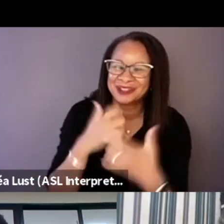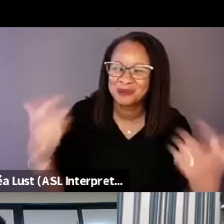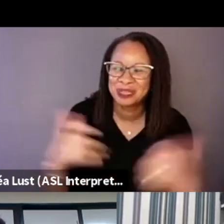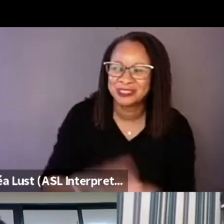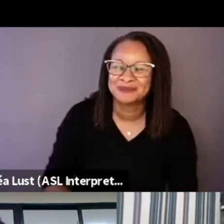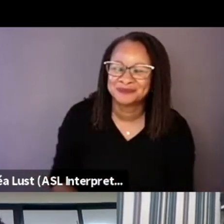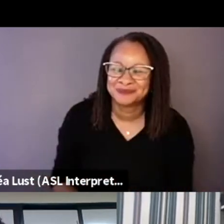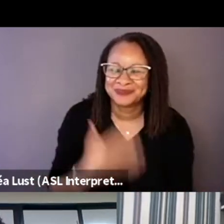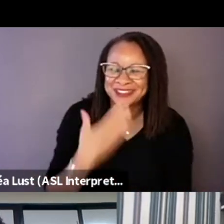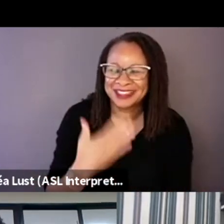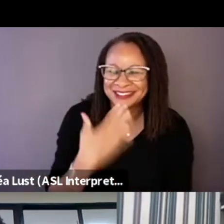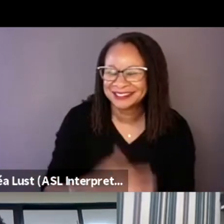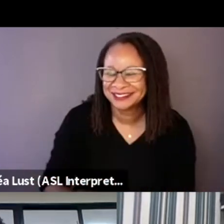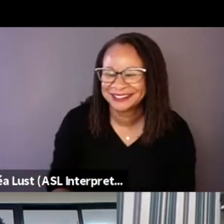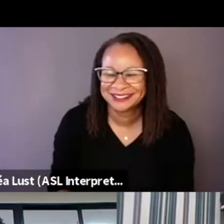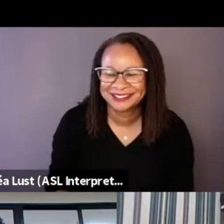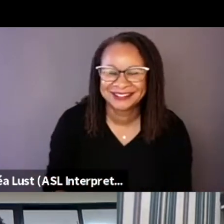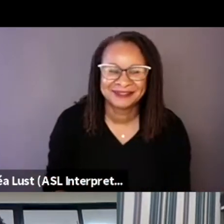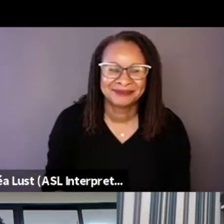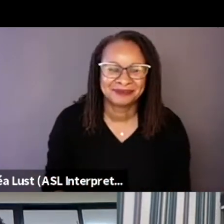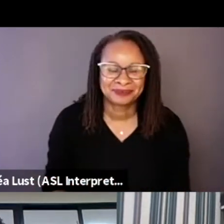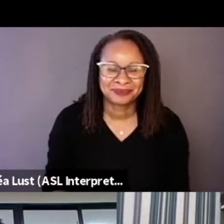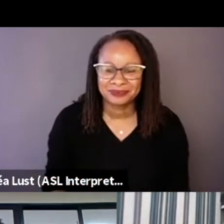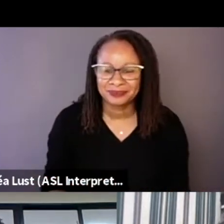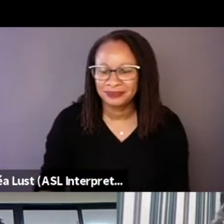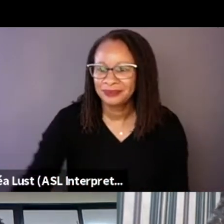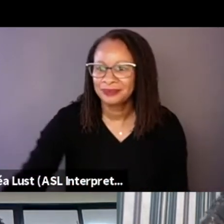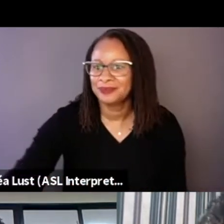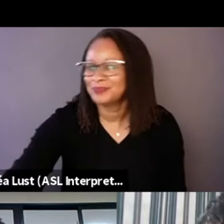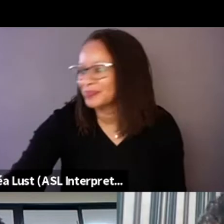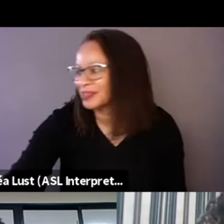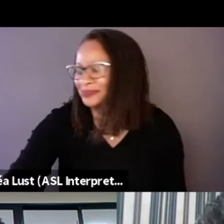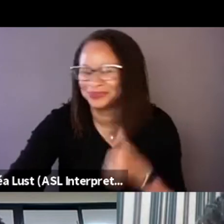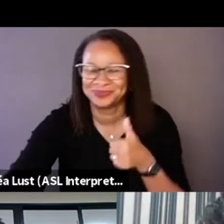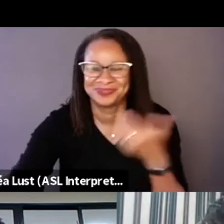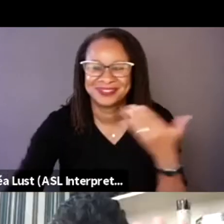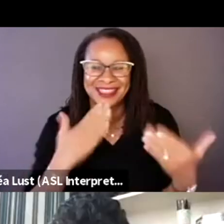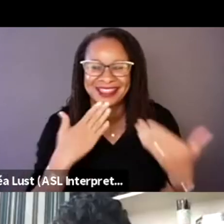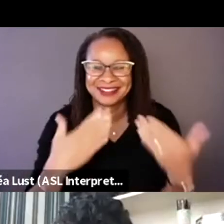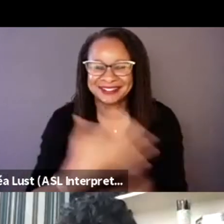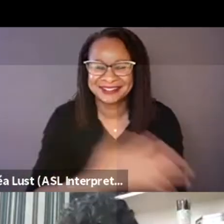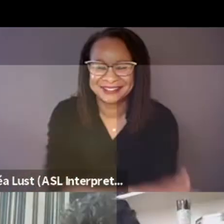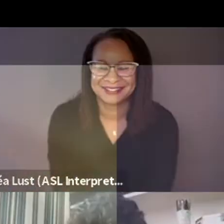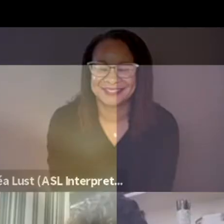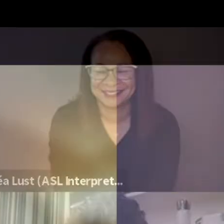you. Bye. Thank you. Thank you, everyone.